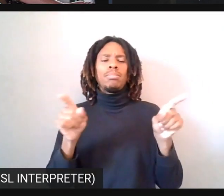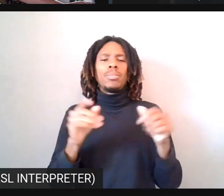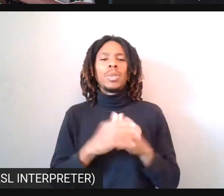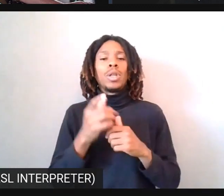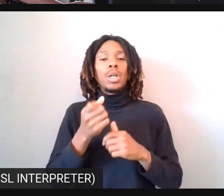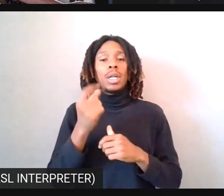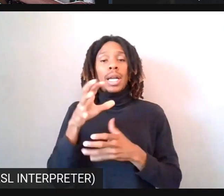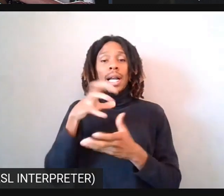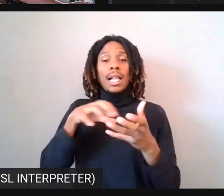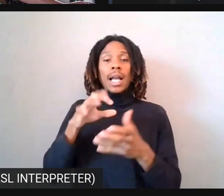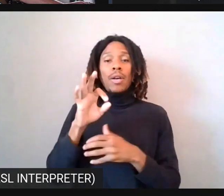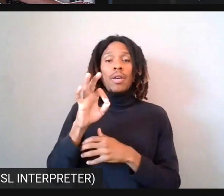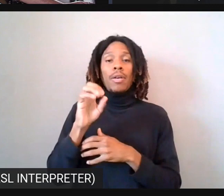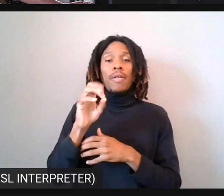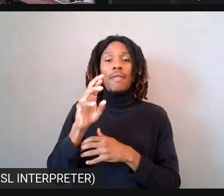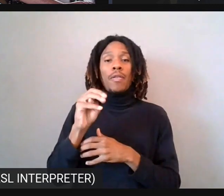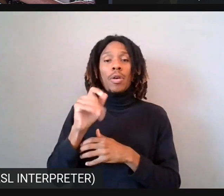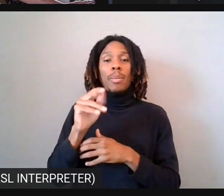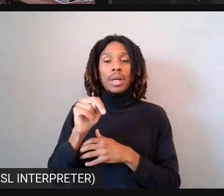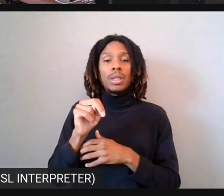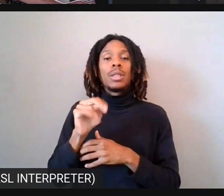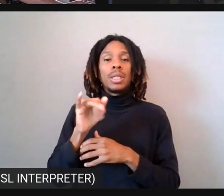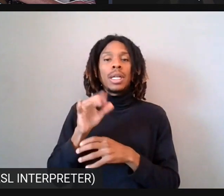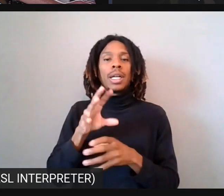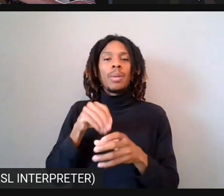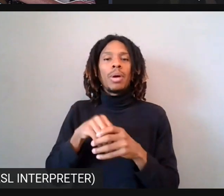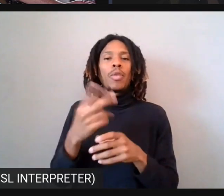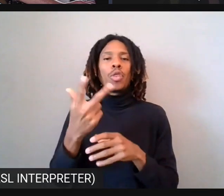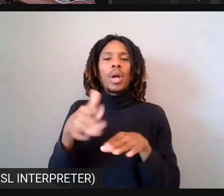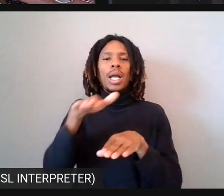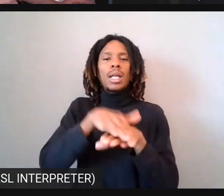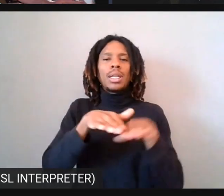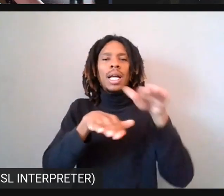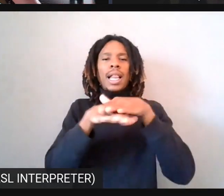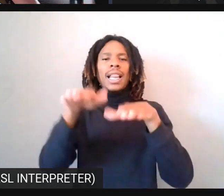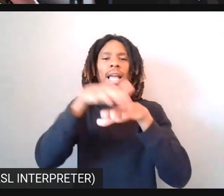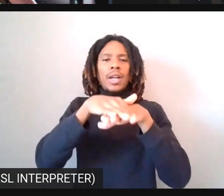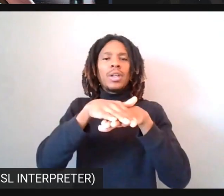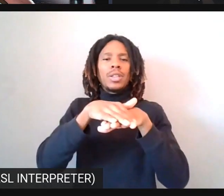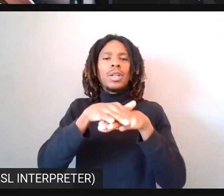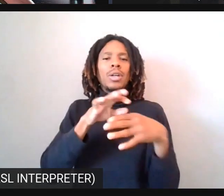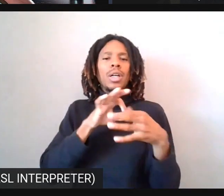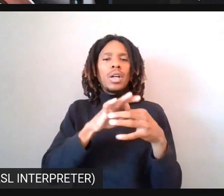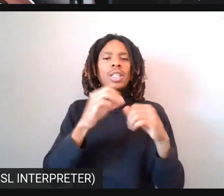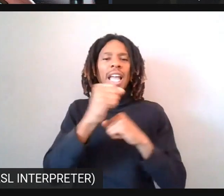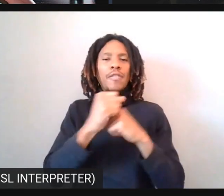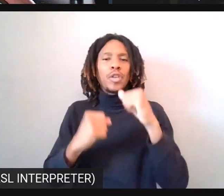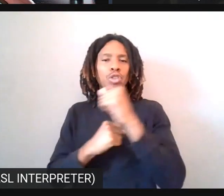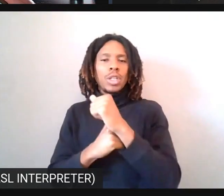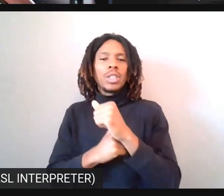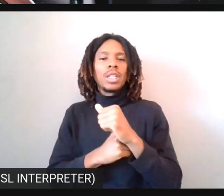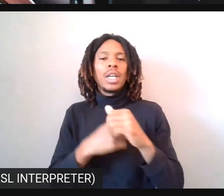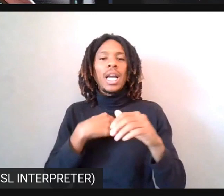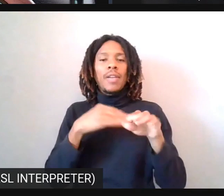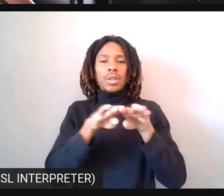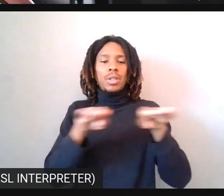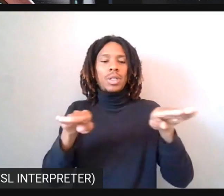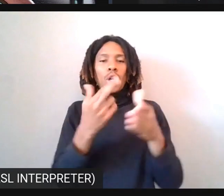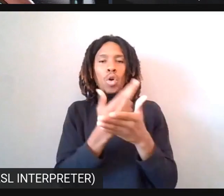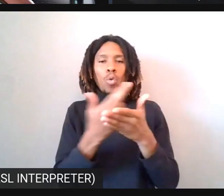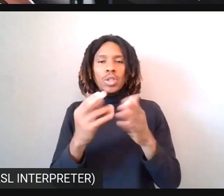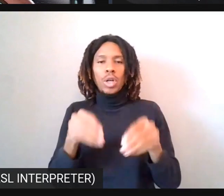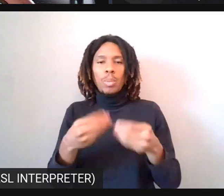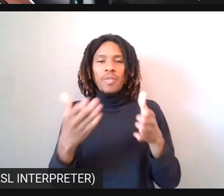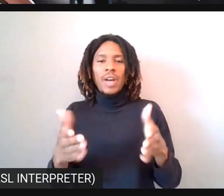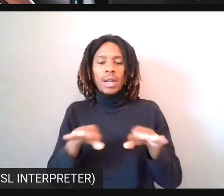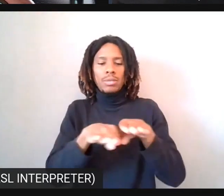understand, CloudFormation can be thought of as three layers. And when it comes to infrastructure as code service, right? Like you have the resource provider layer as the